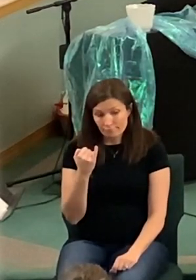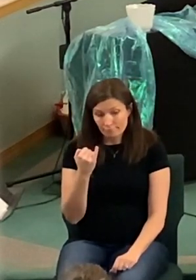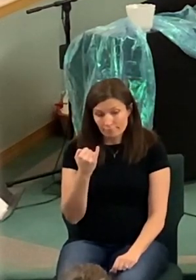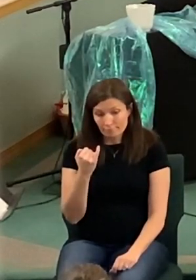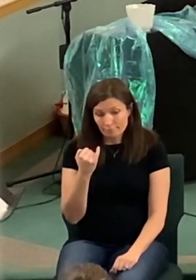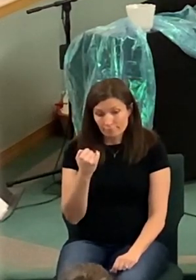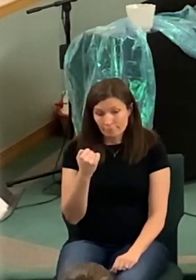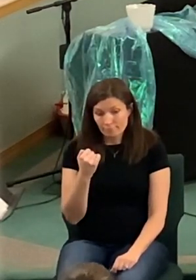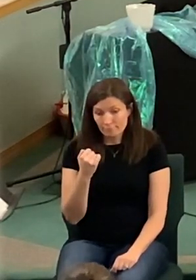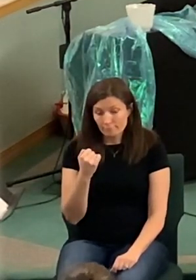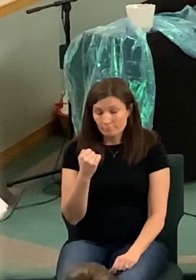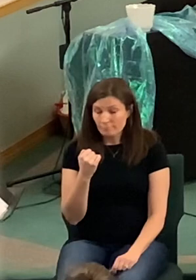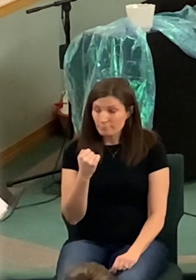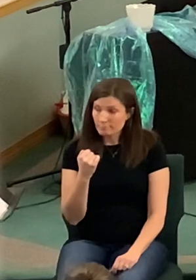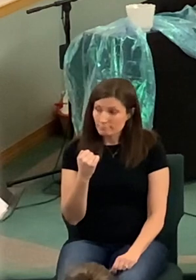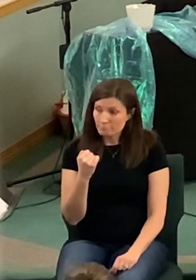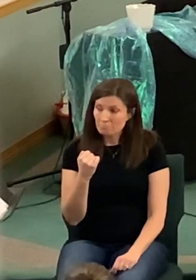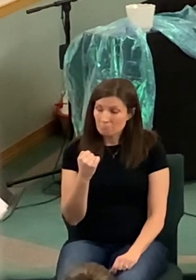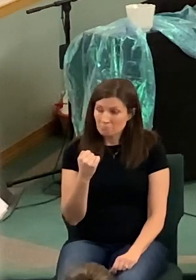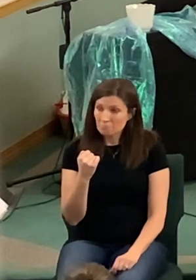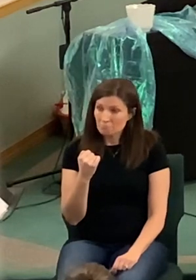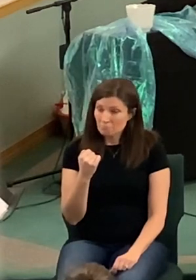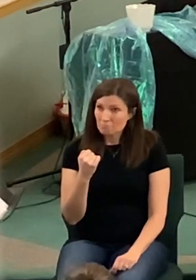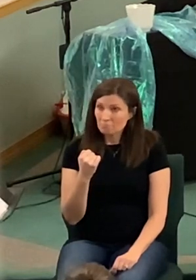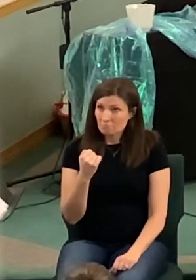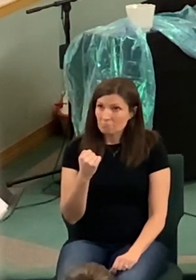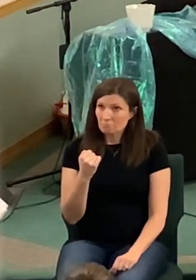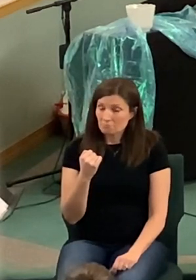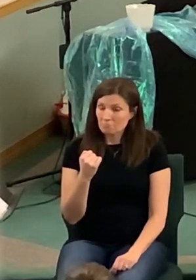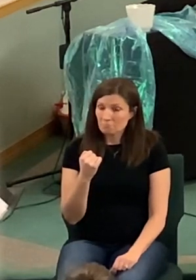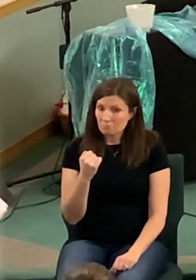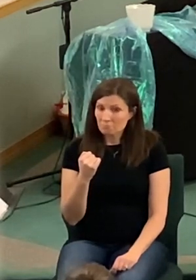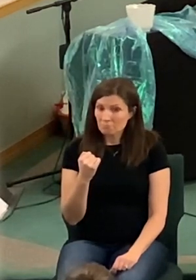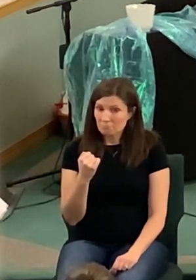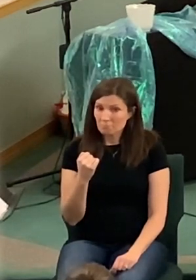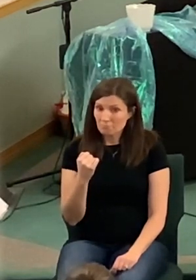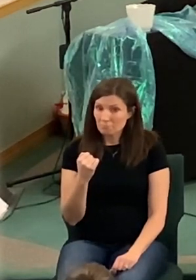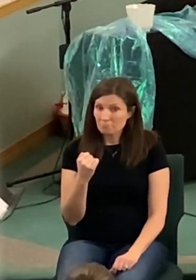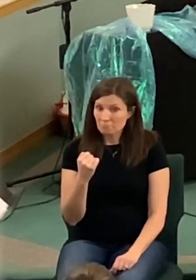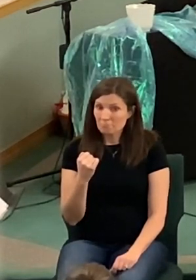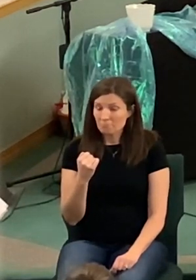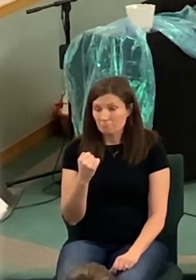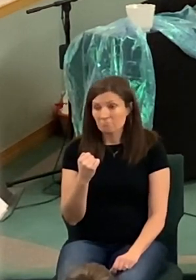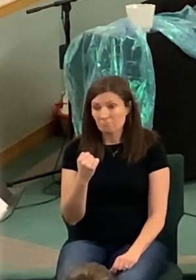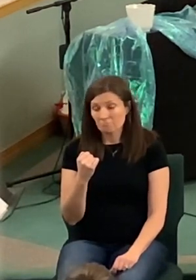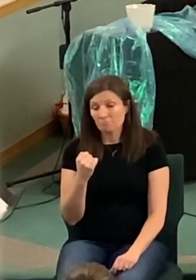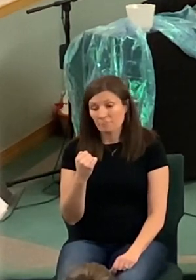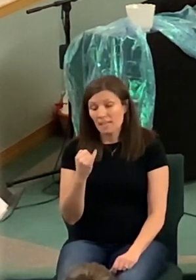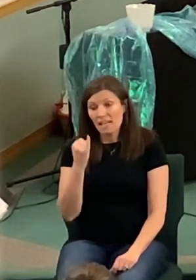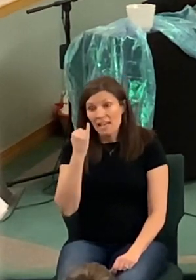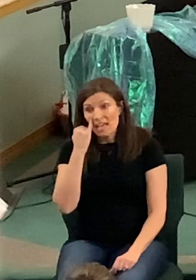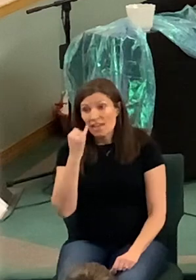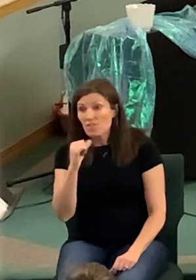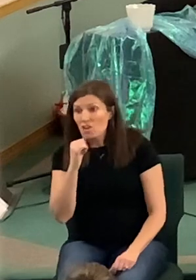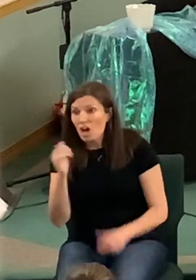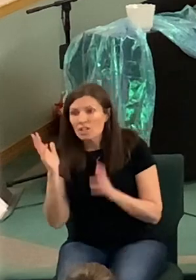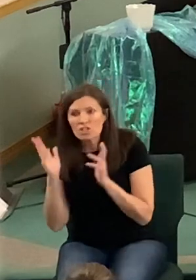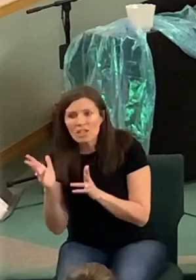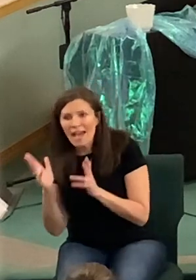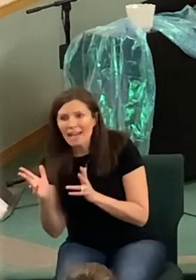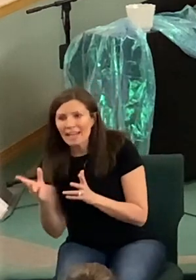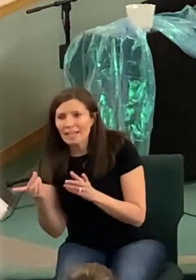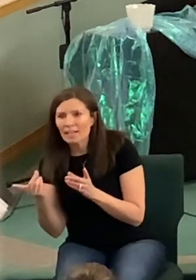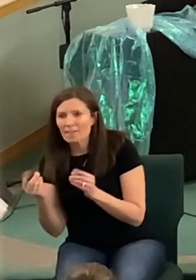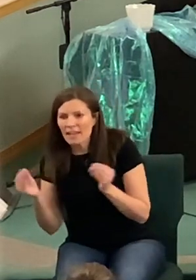If they don't feel confident engaging others in conversations, they may instead conduct the same kind of drama mongering through email or online.